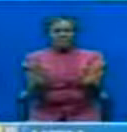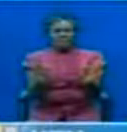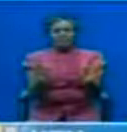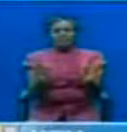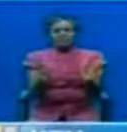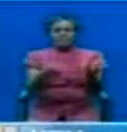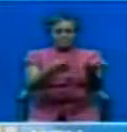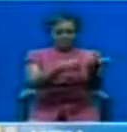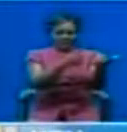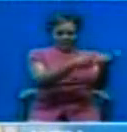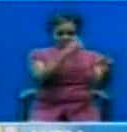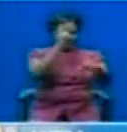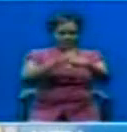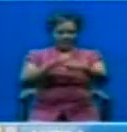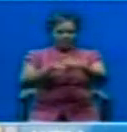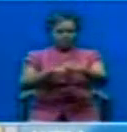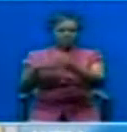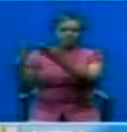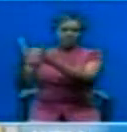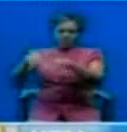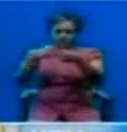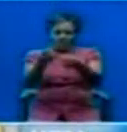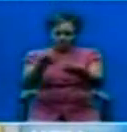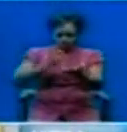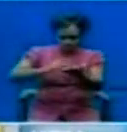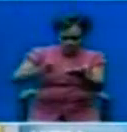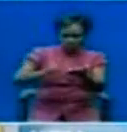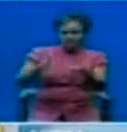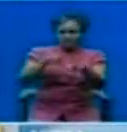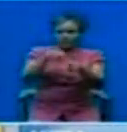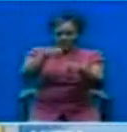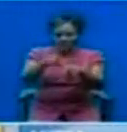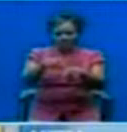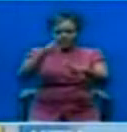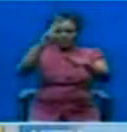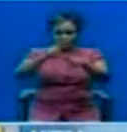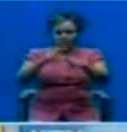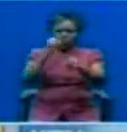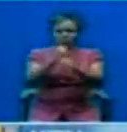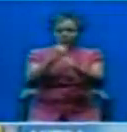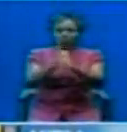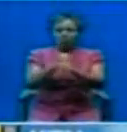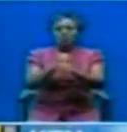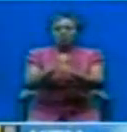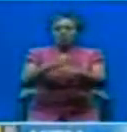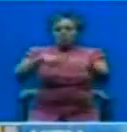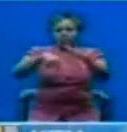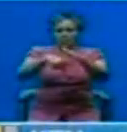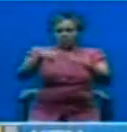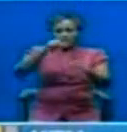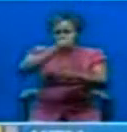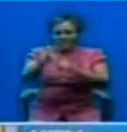Math time. Mudheu is given sums to complete, even though she's going to sit for her Kenya Certificate of Primary